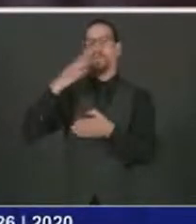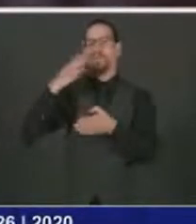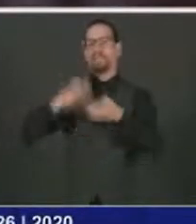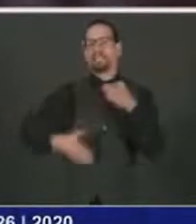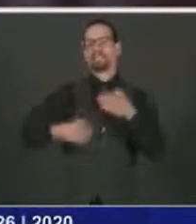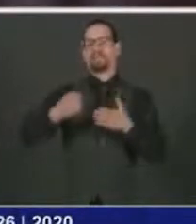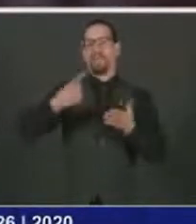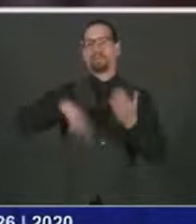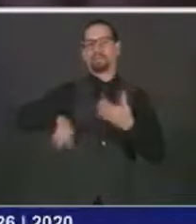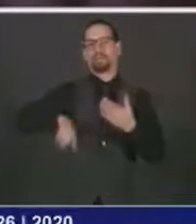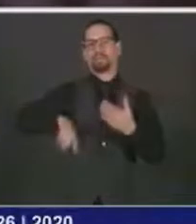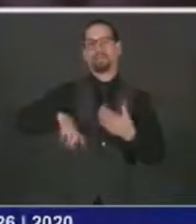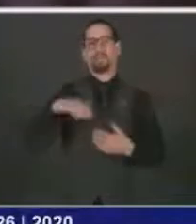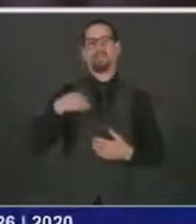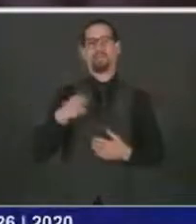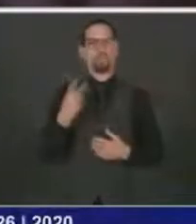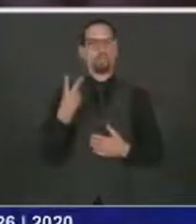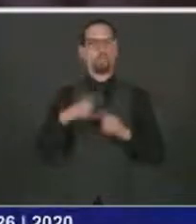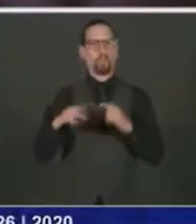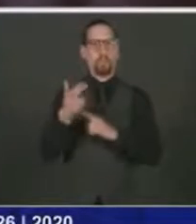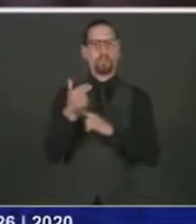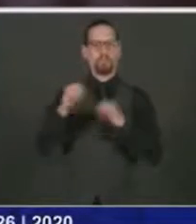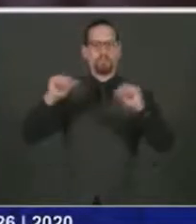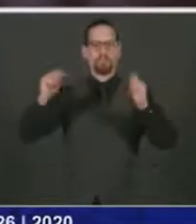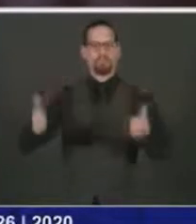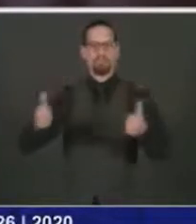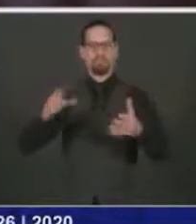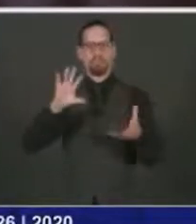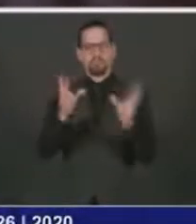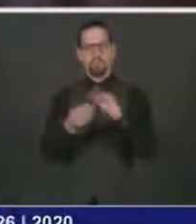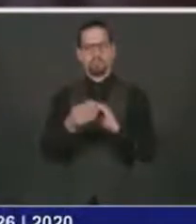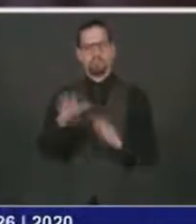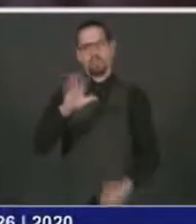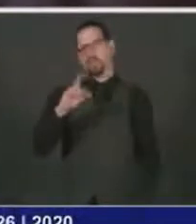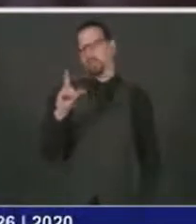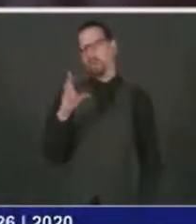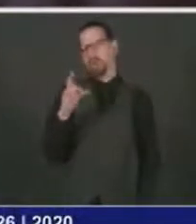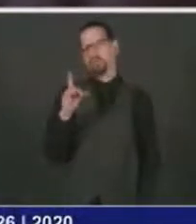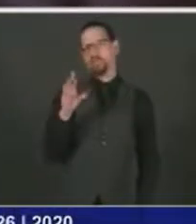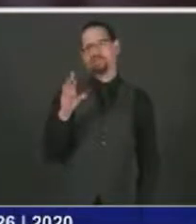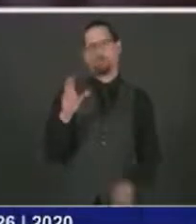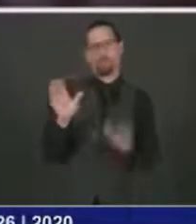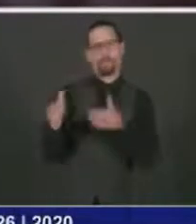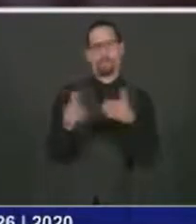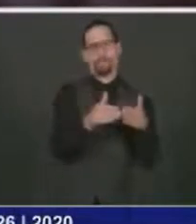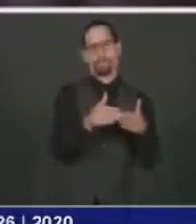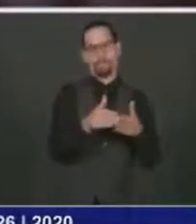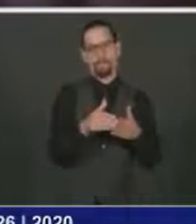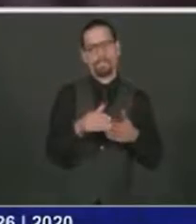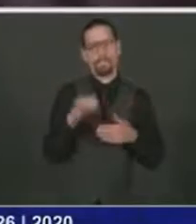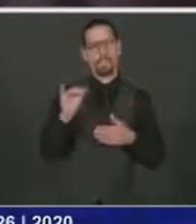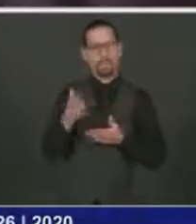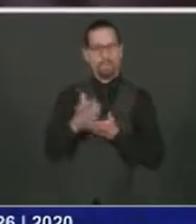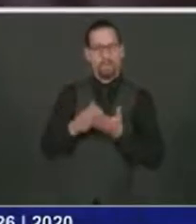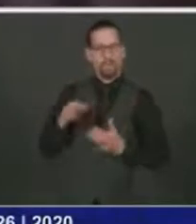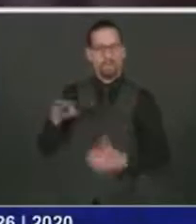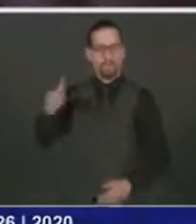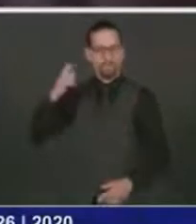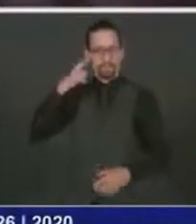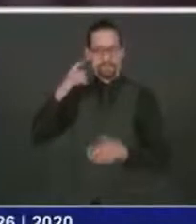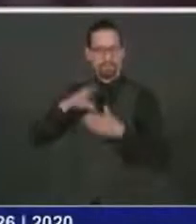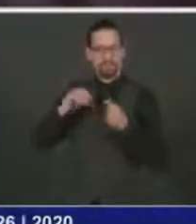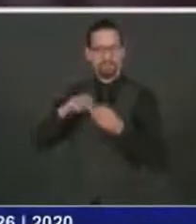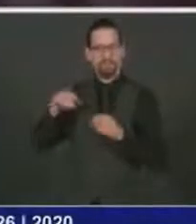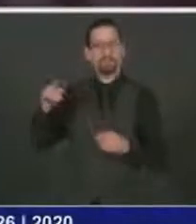2 facilities. And that's part of the strategy that the governor has been talking about and part of the impetus for the landlord challenge as